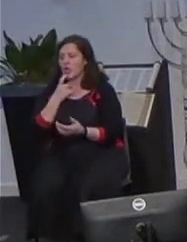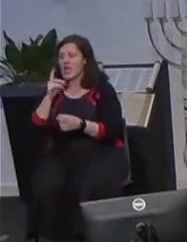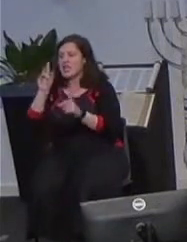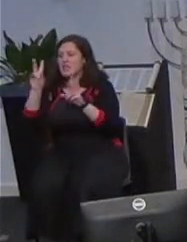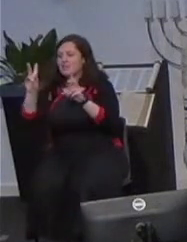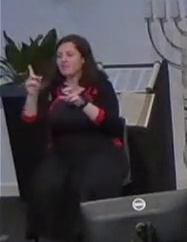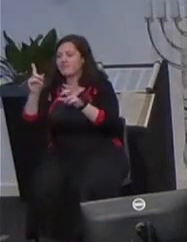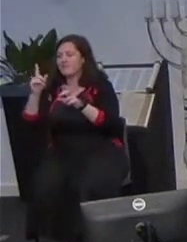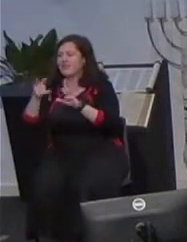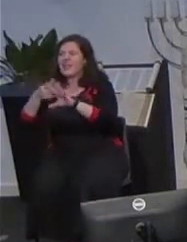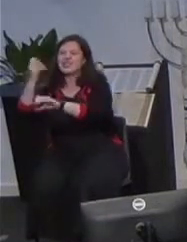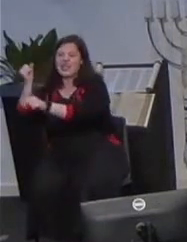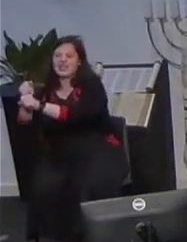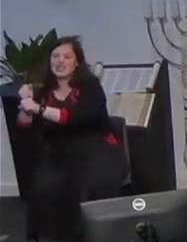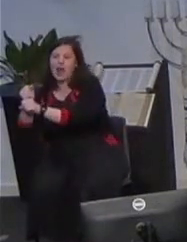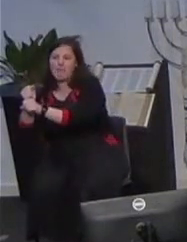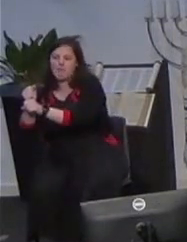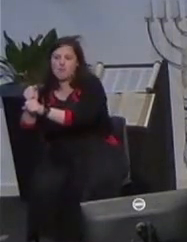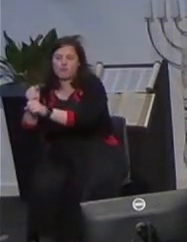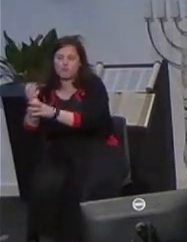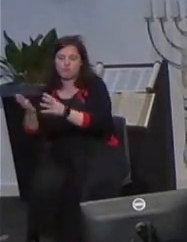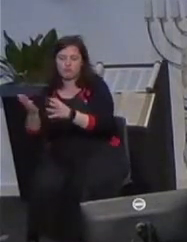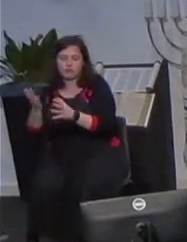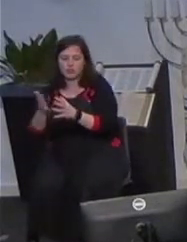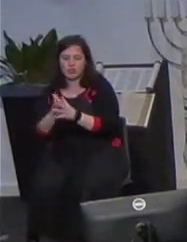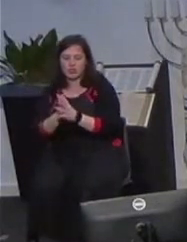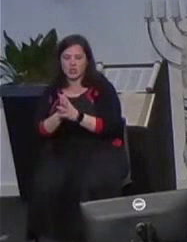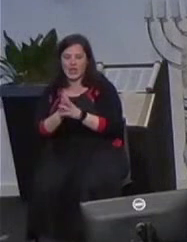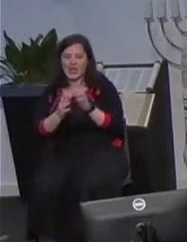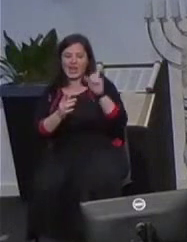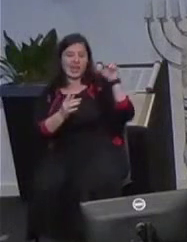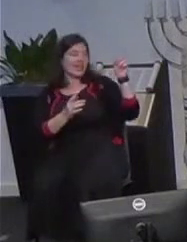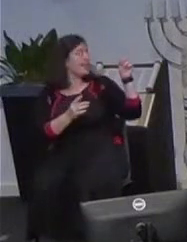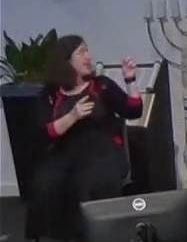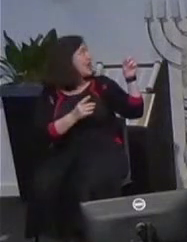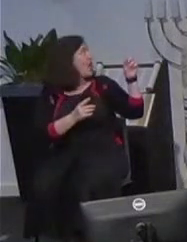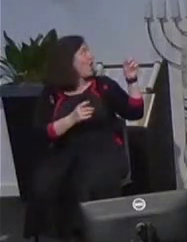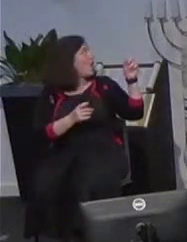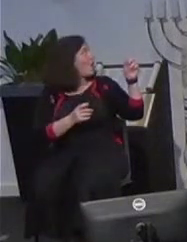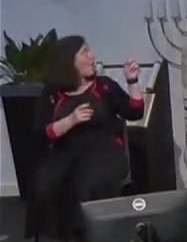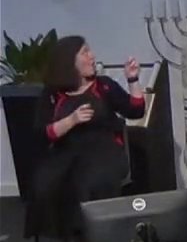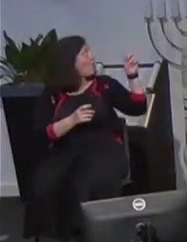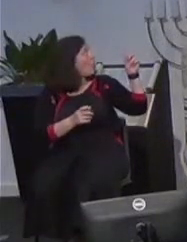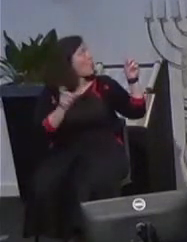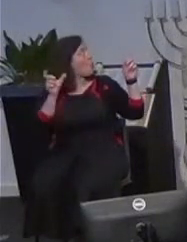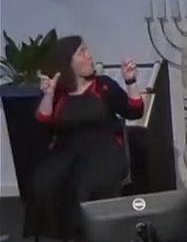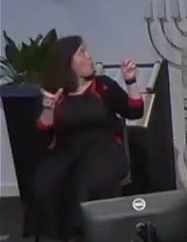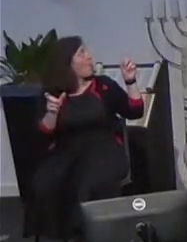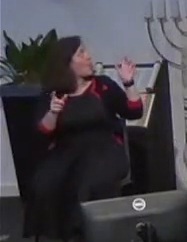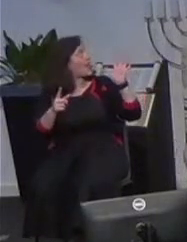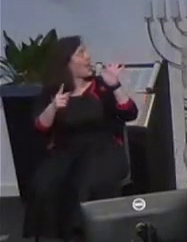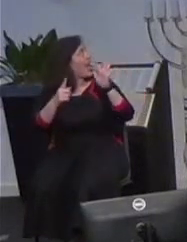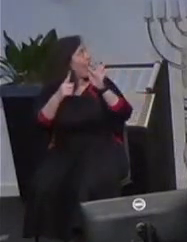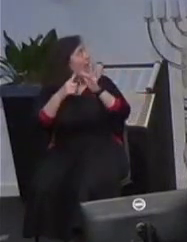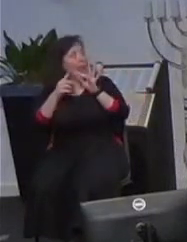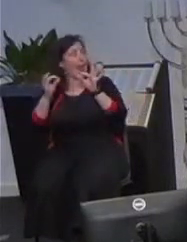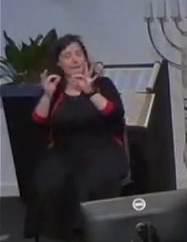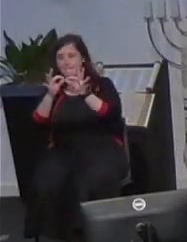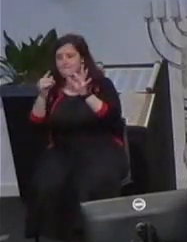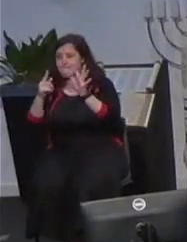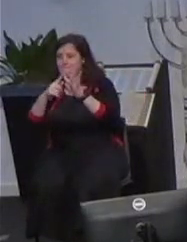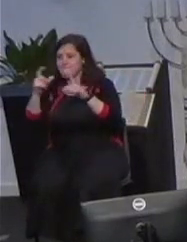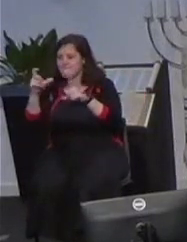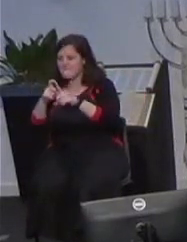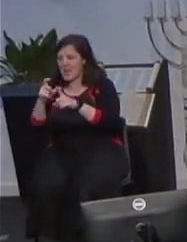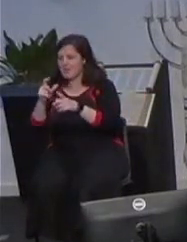the Hebrew word for stone, it is eben, E-B-E-N, which is